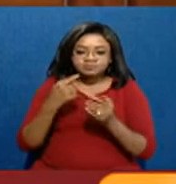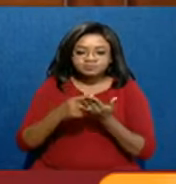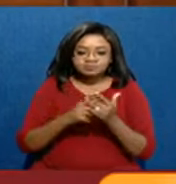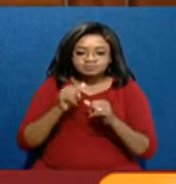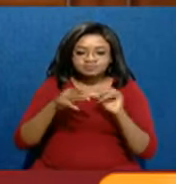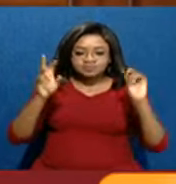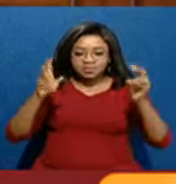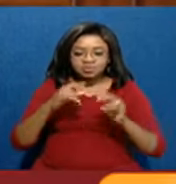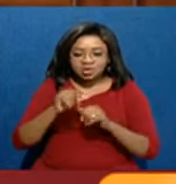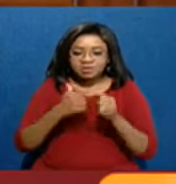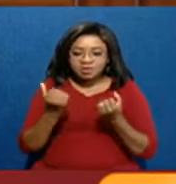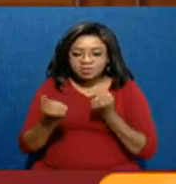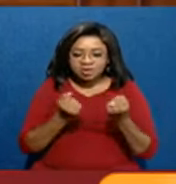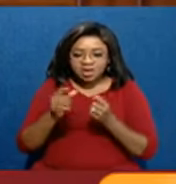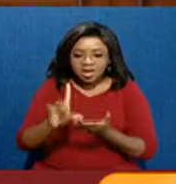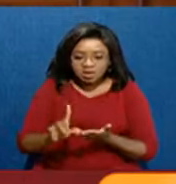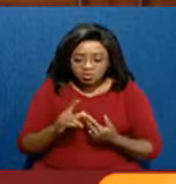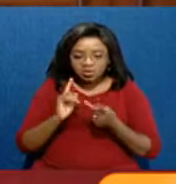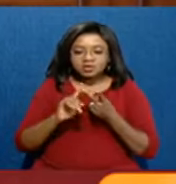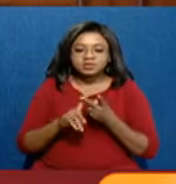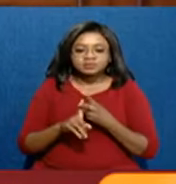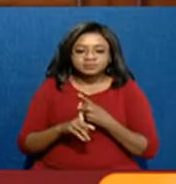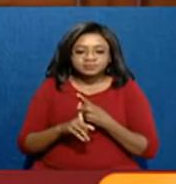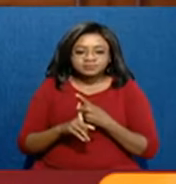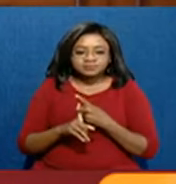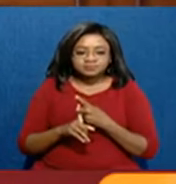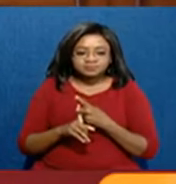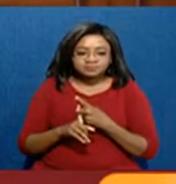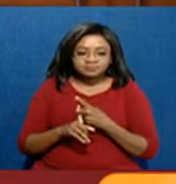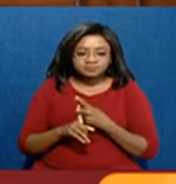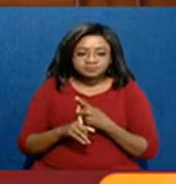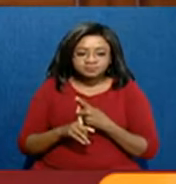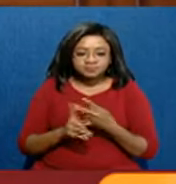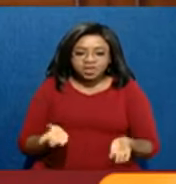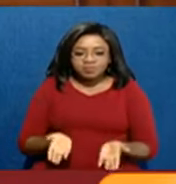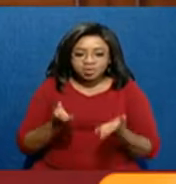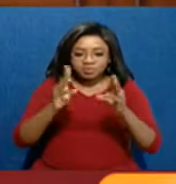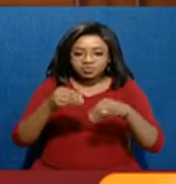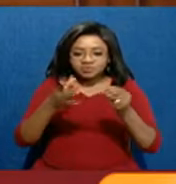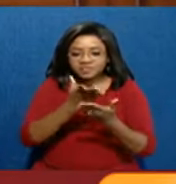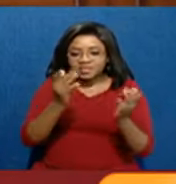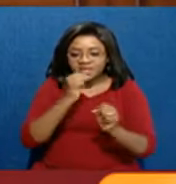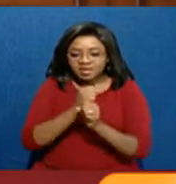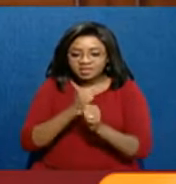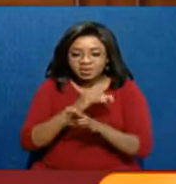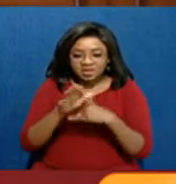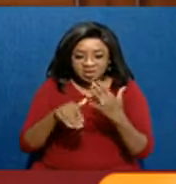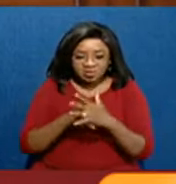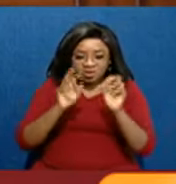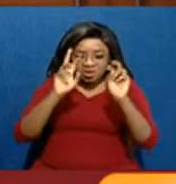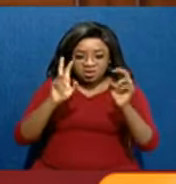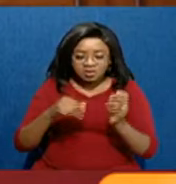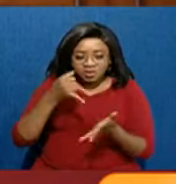their car loans, mortgages, issues to do with promotions at work, and all these issues have been enumerated here in